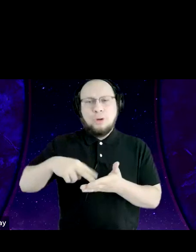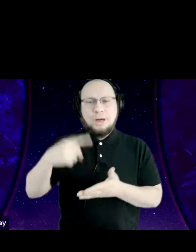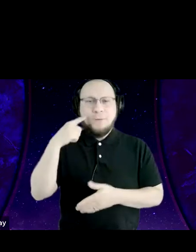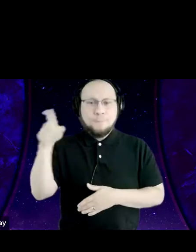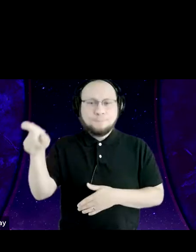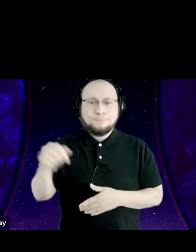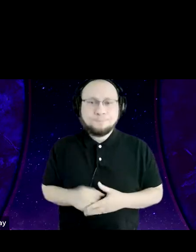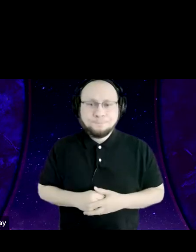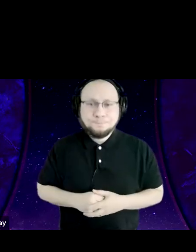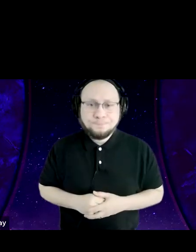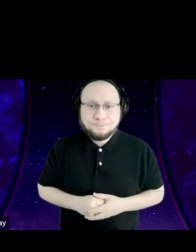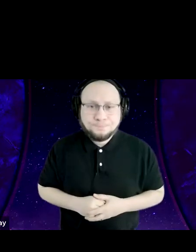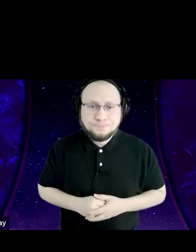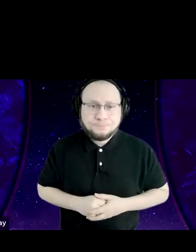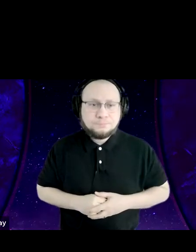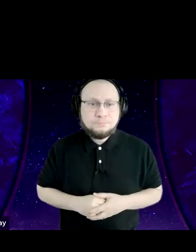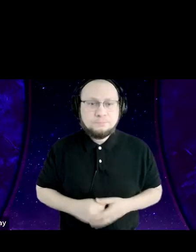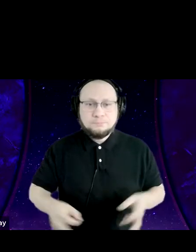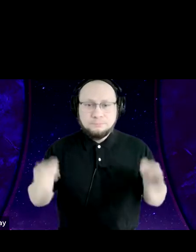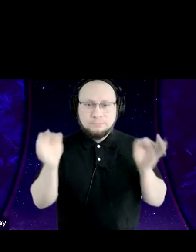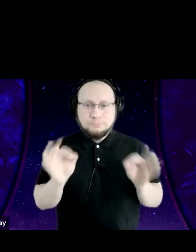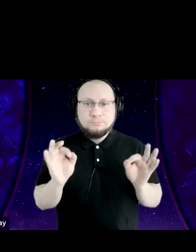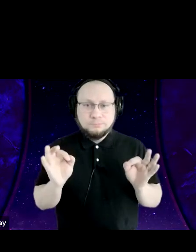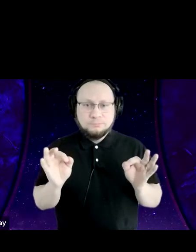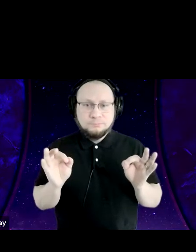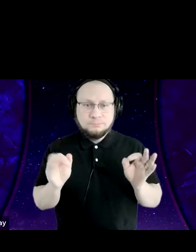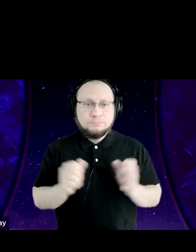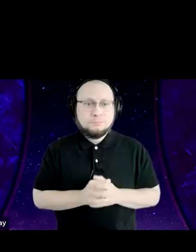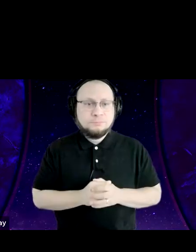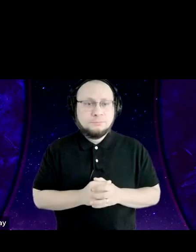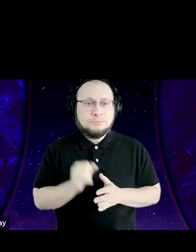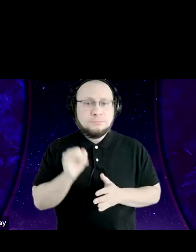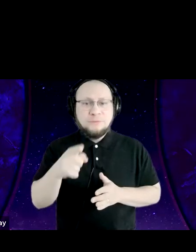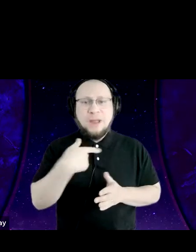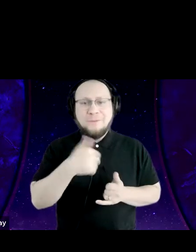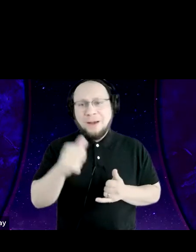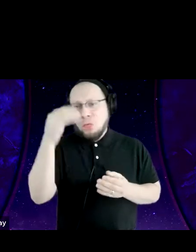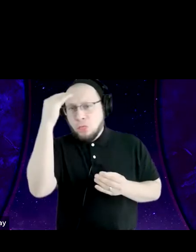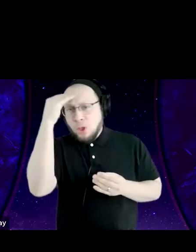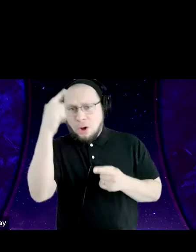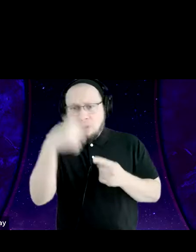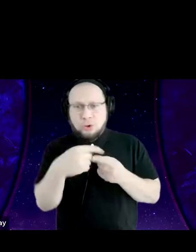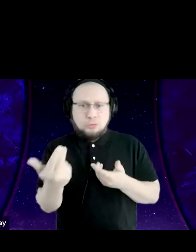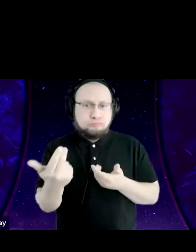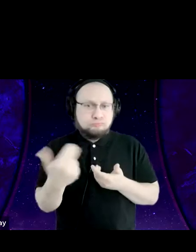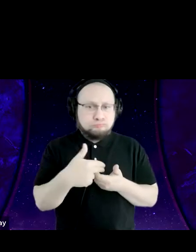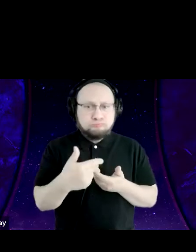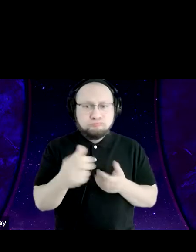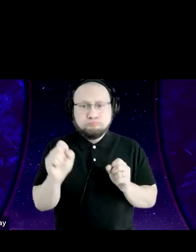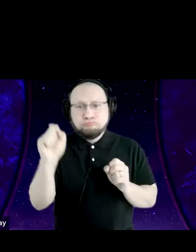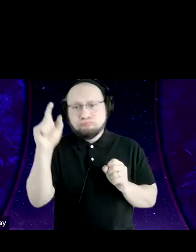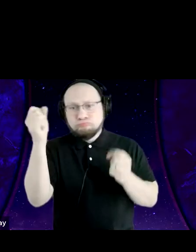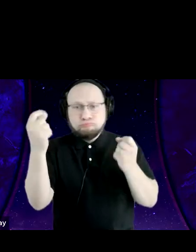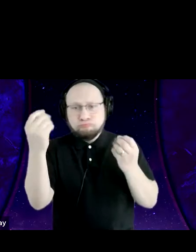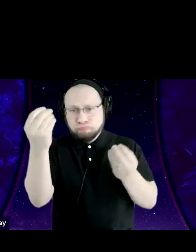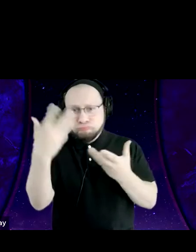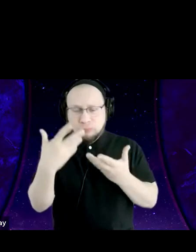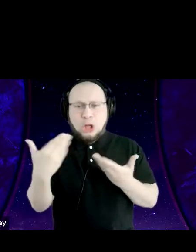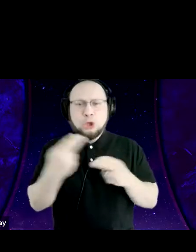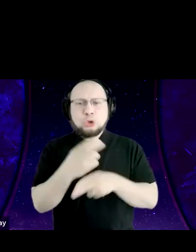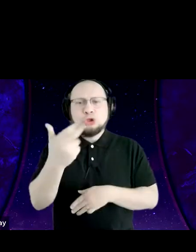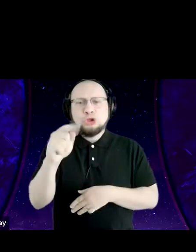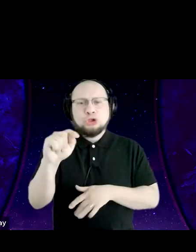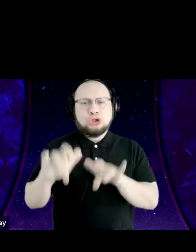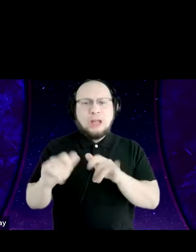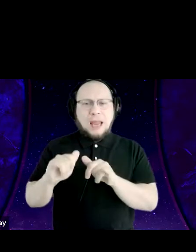guest. All right. If you have any guests, any thoughts that you want to share, please feel free to use the chat. That is your way to make yourself known